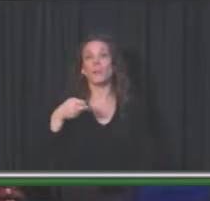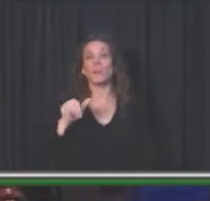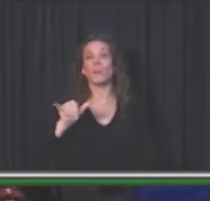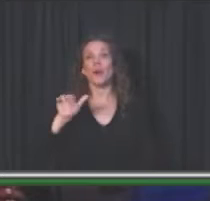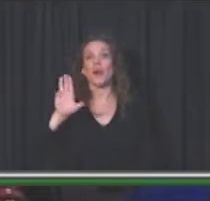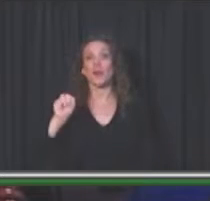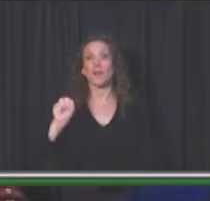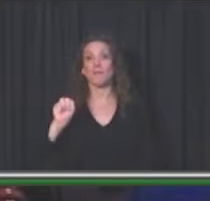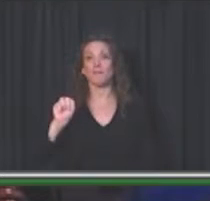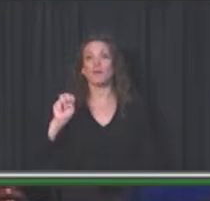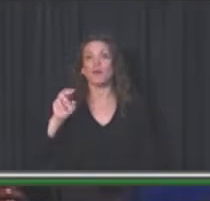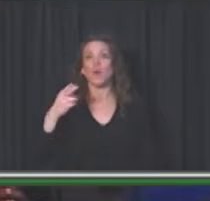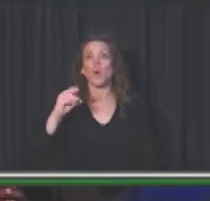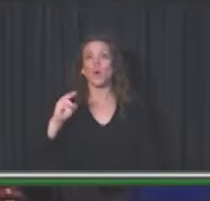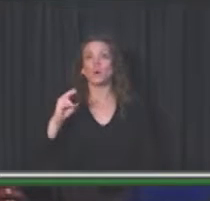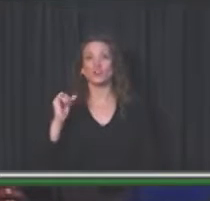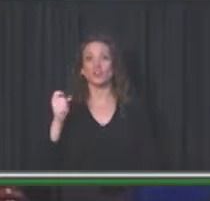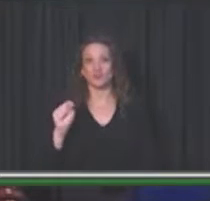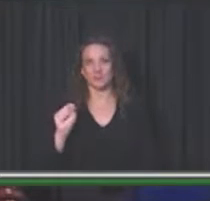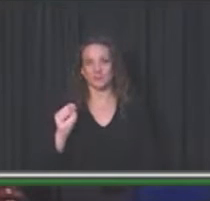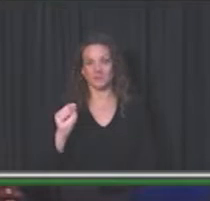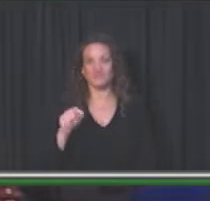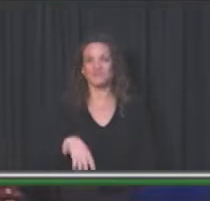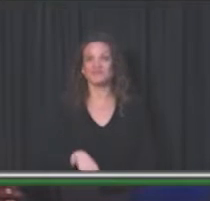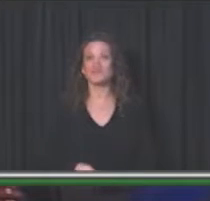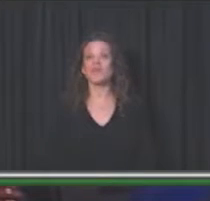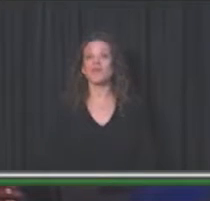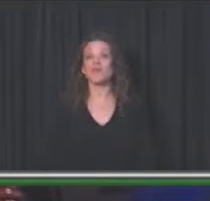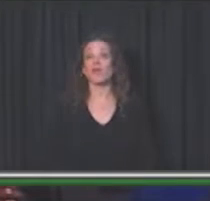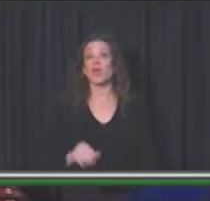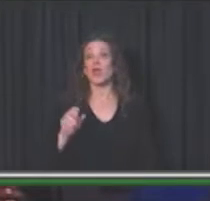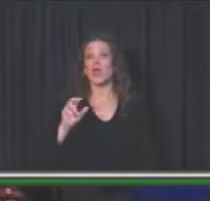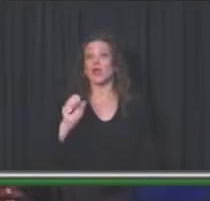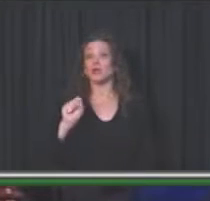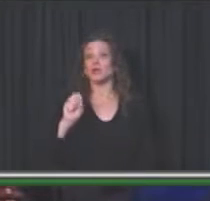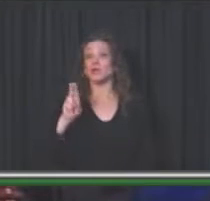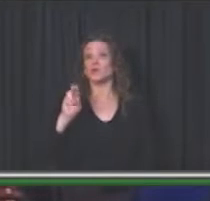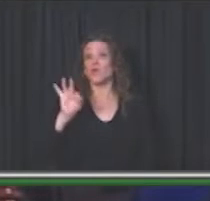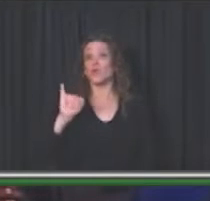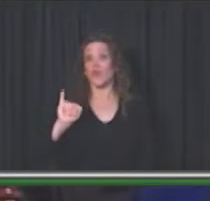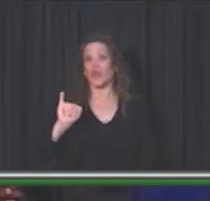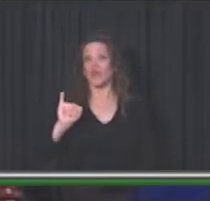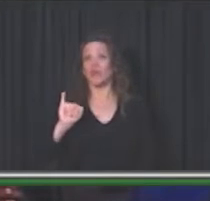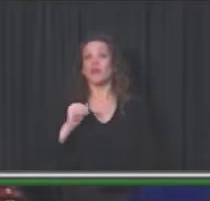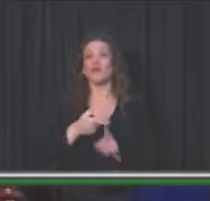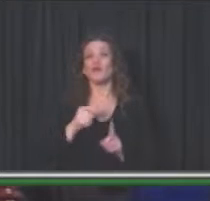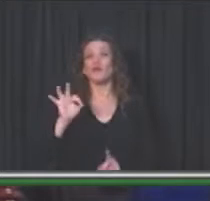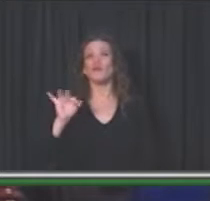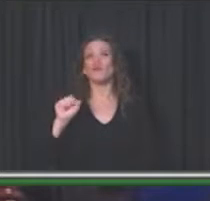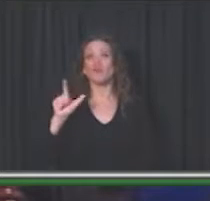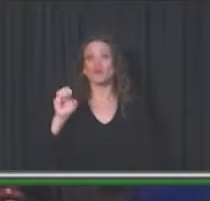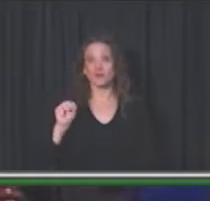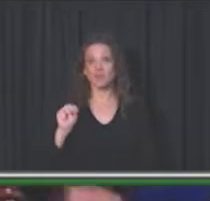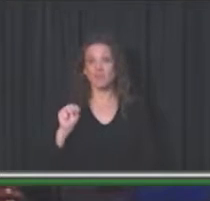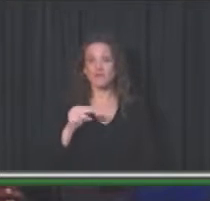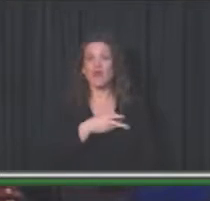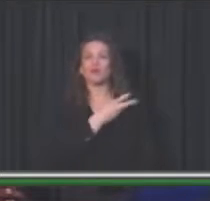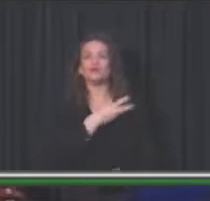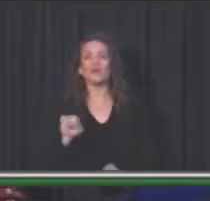a Sufi student from Folsom and a transfer student from Los Rios Community College.